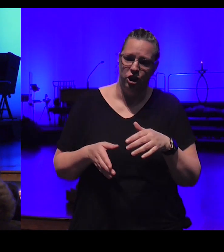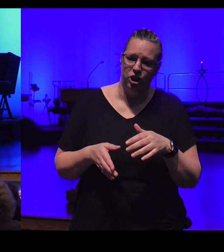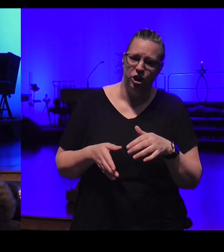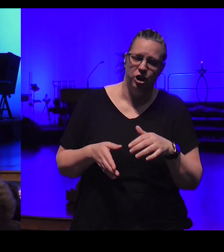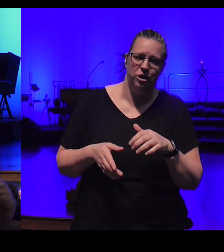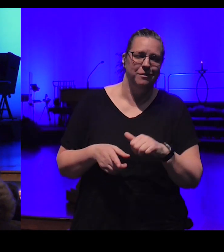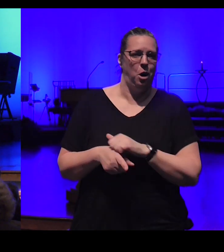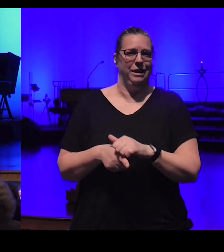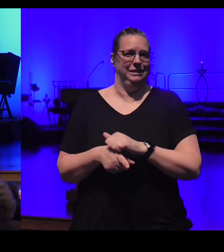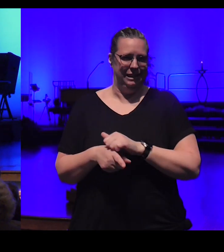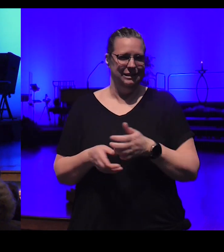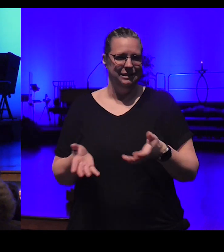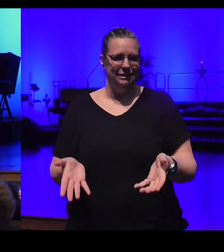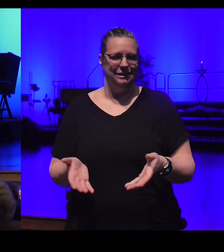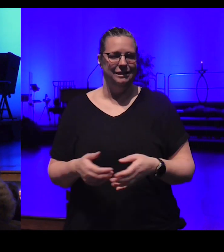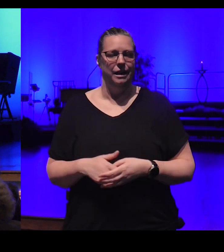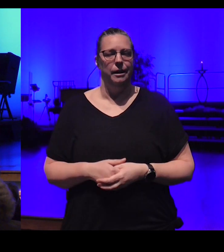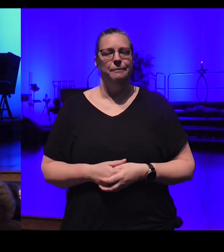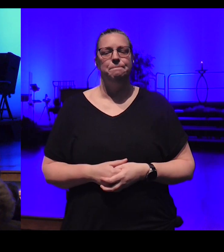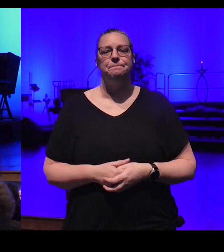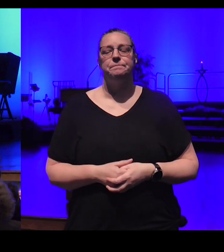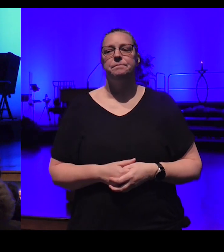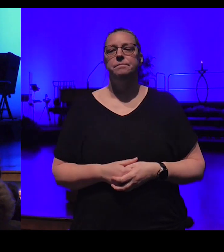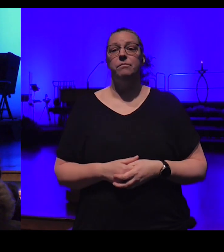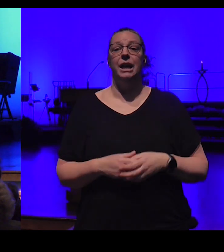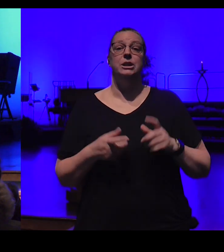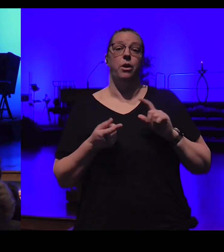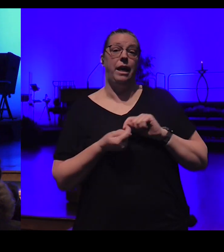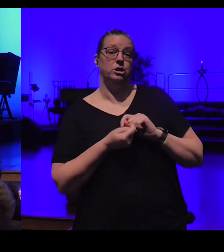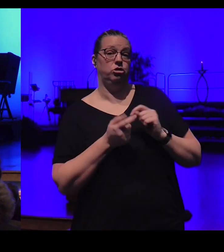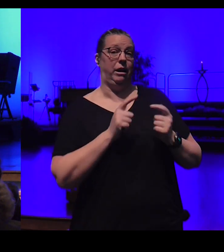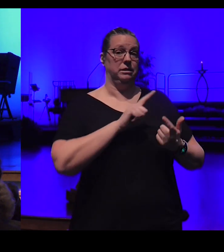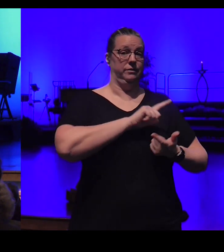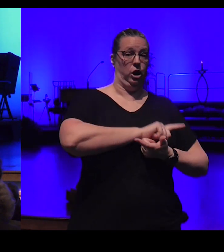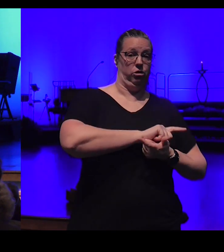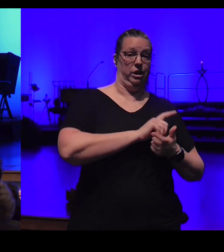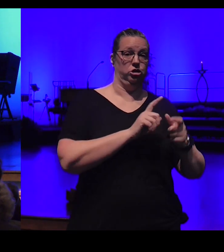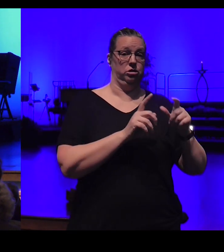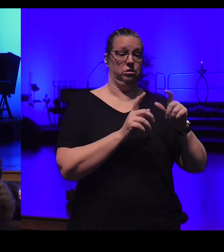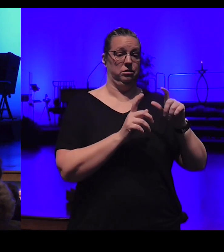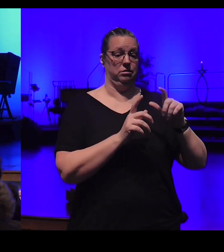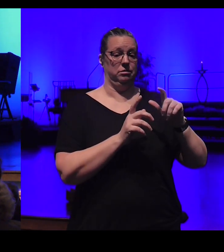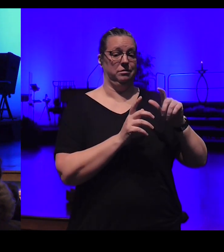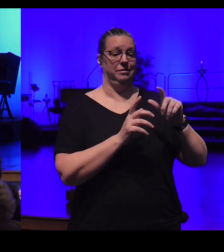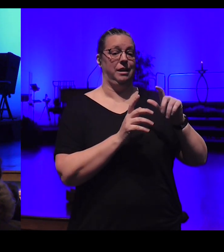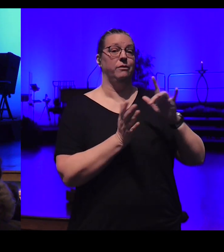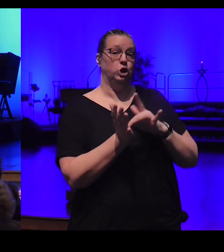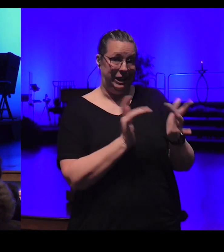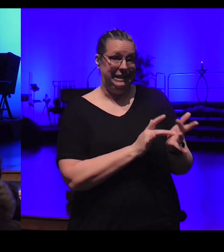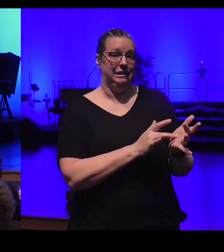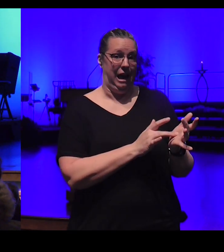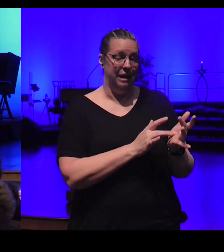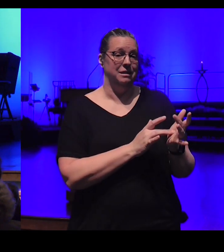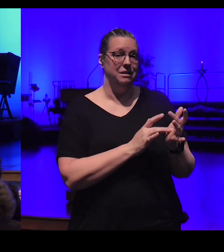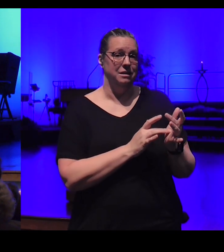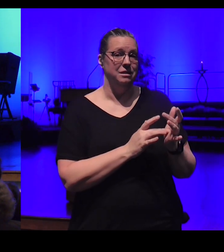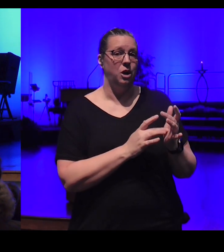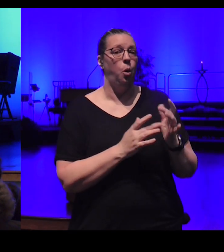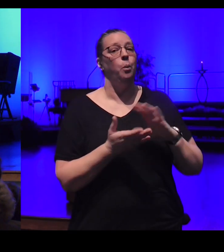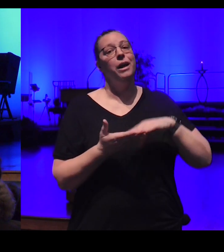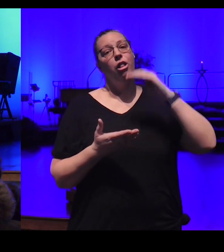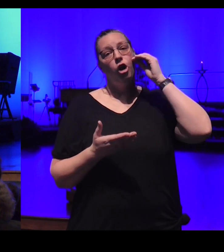In the transfiguration of Jesus, we learn about the interconnectedness of our human selves and our divine